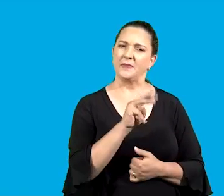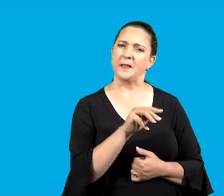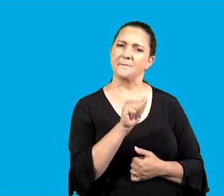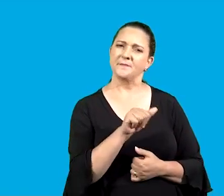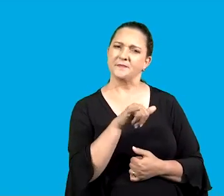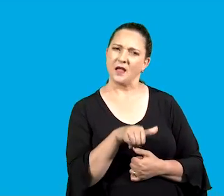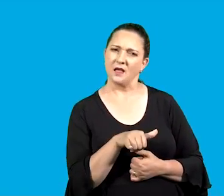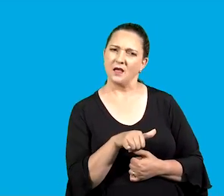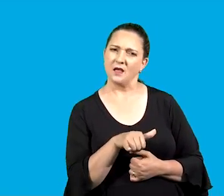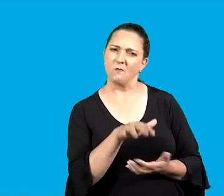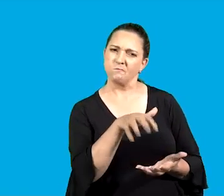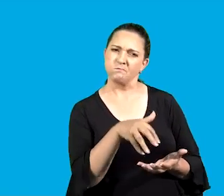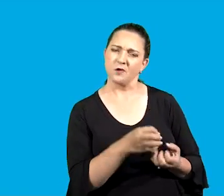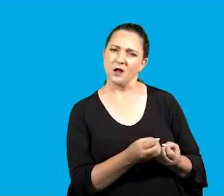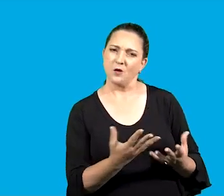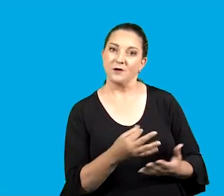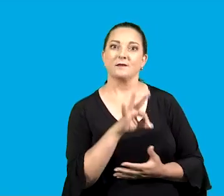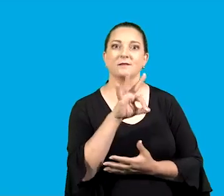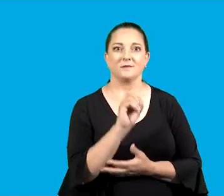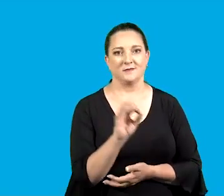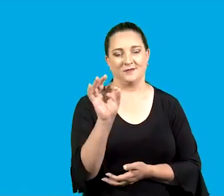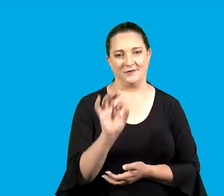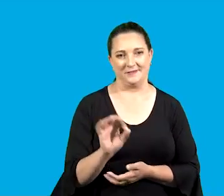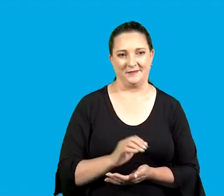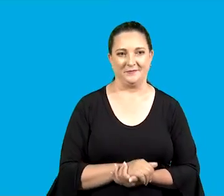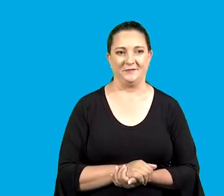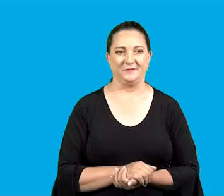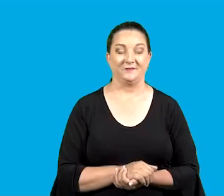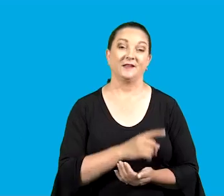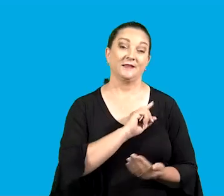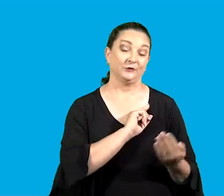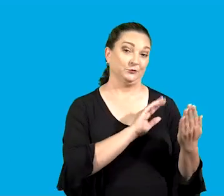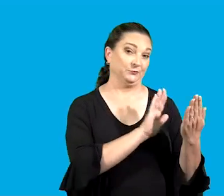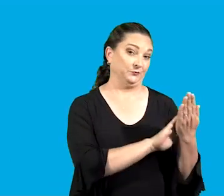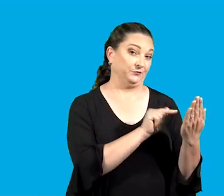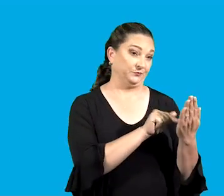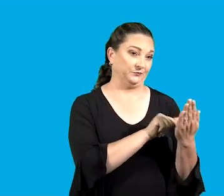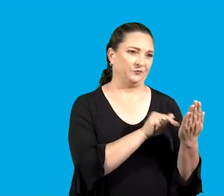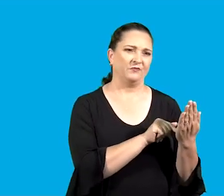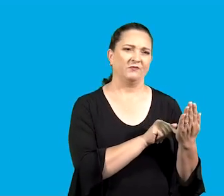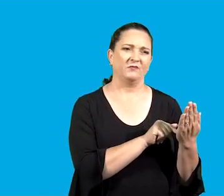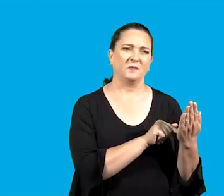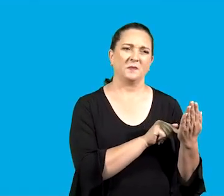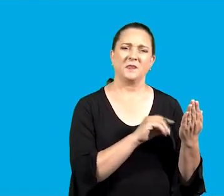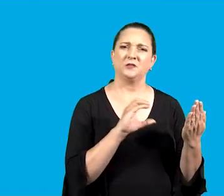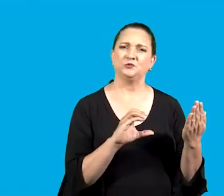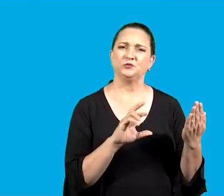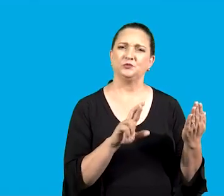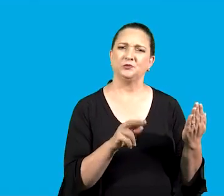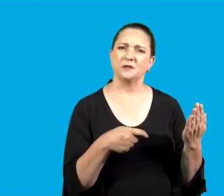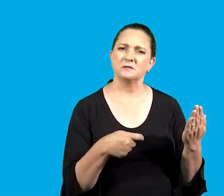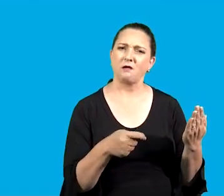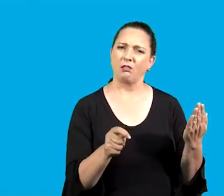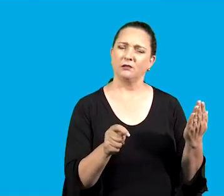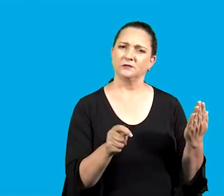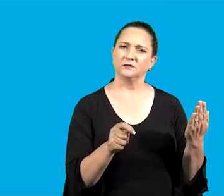May? I'm going to collect number 2, 30%. So I'm coming here and I'll say, how much are the credit sales